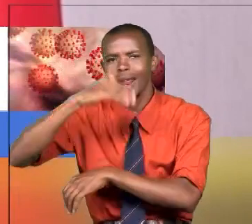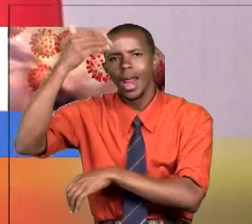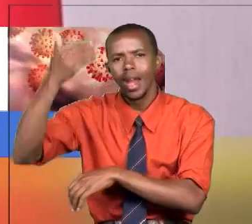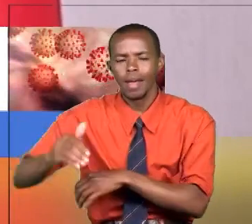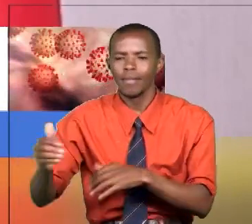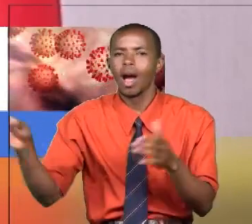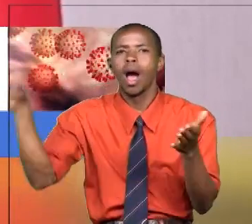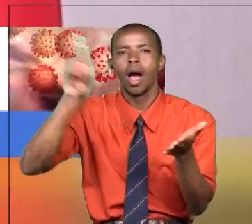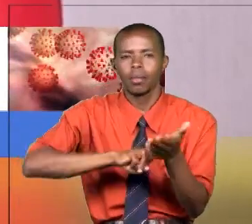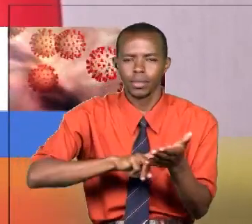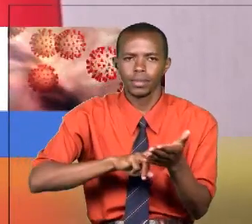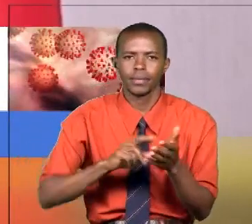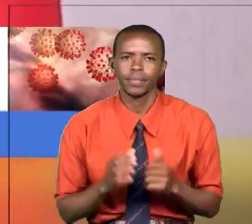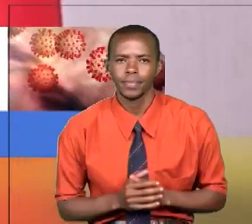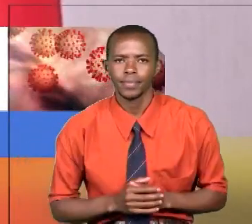plunge Guinea into mourning.